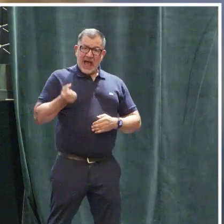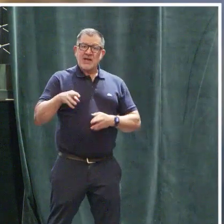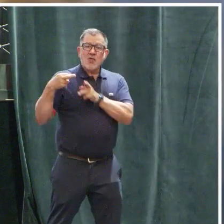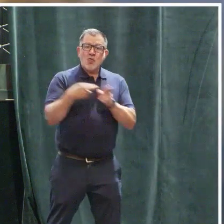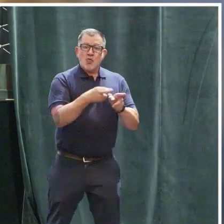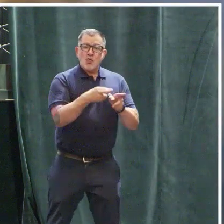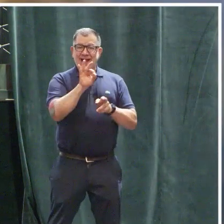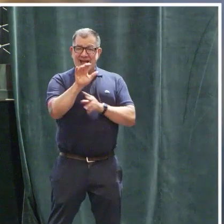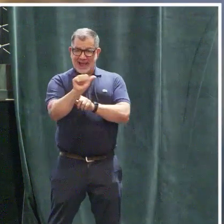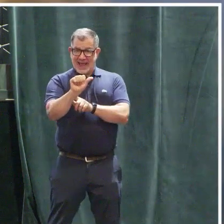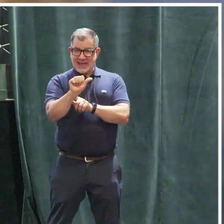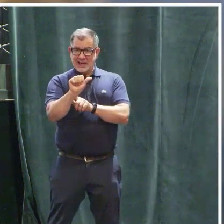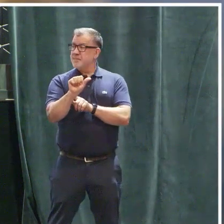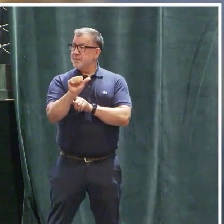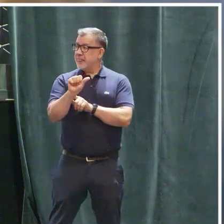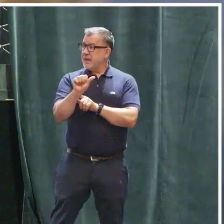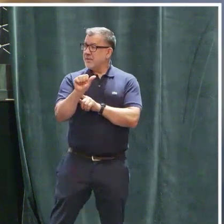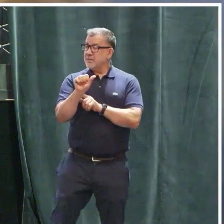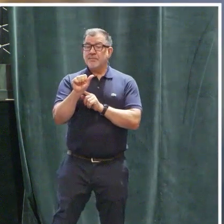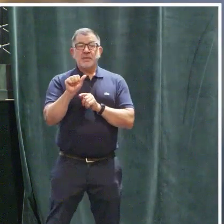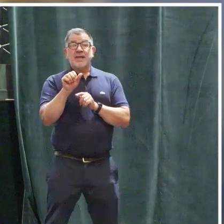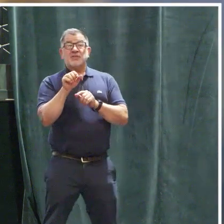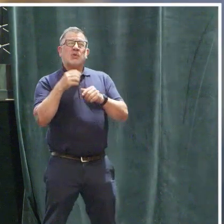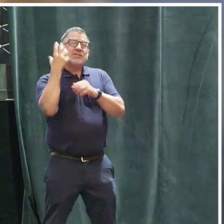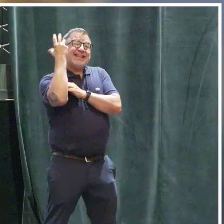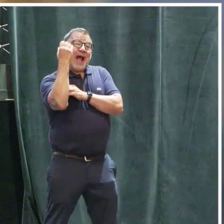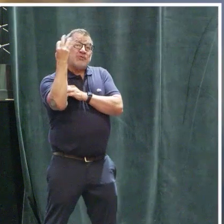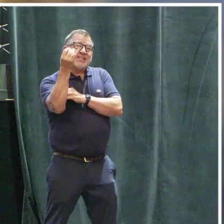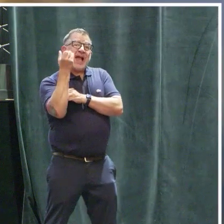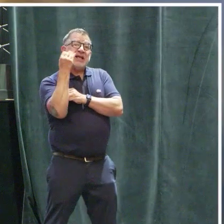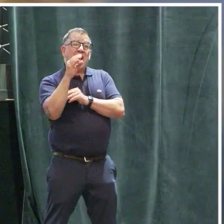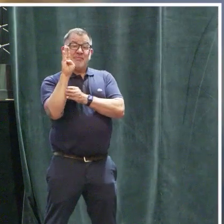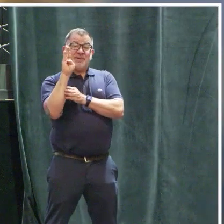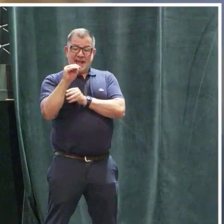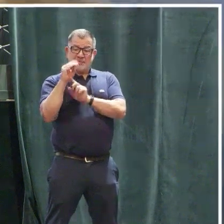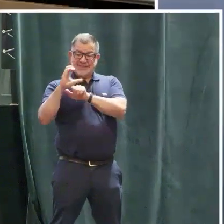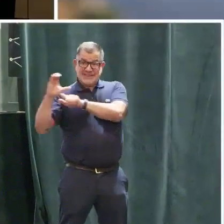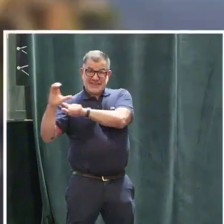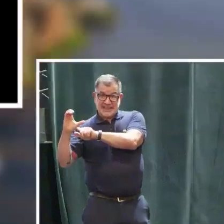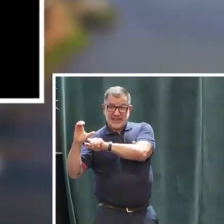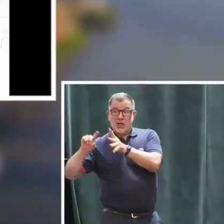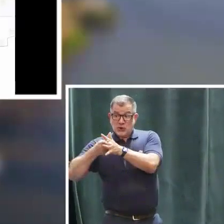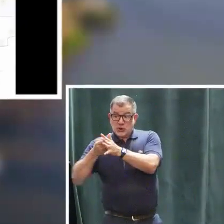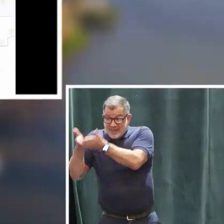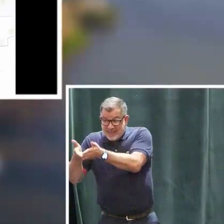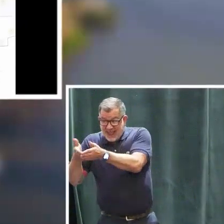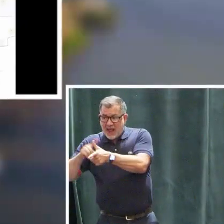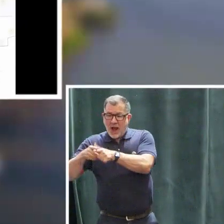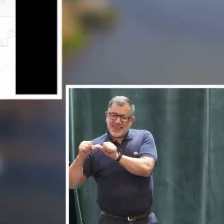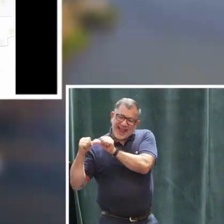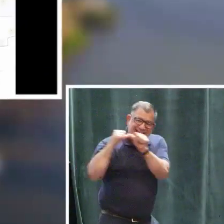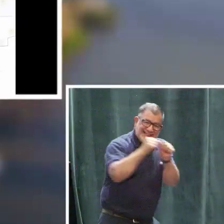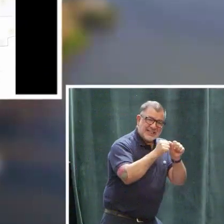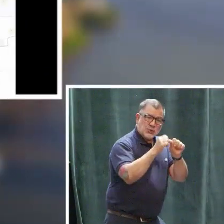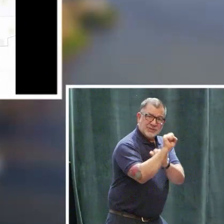where it hugs the exterior of the Borough of Manhattan Community College and proceeds southward from there. It